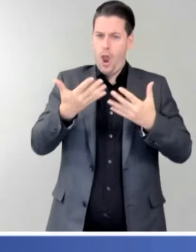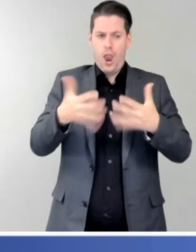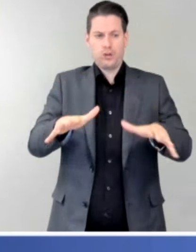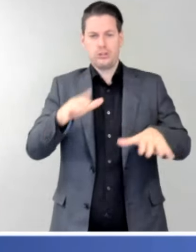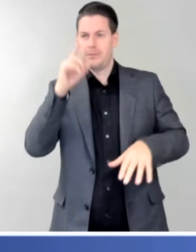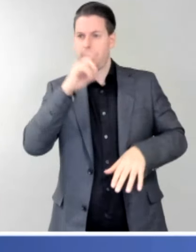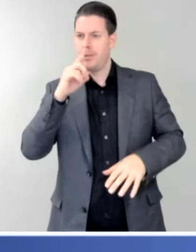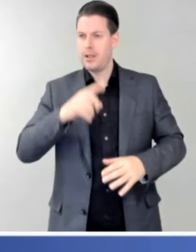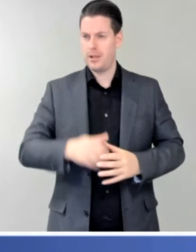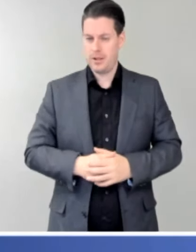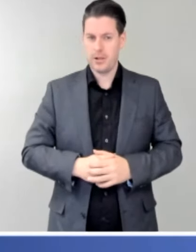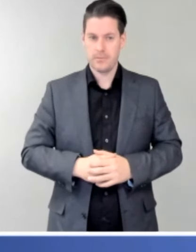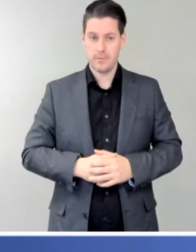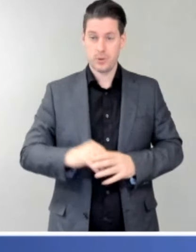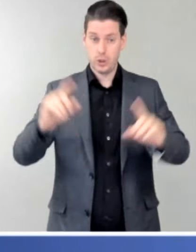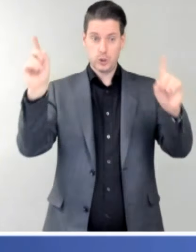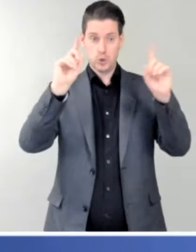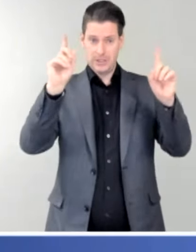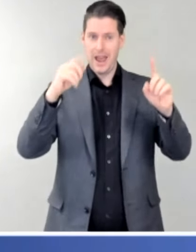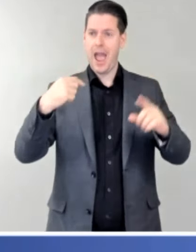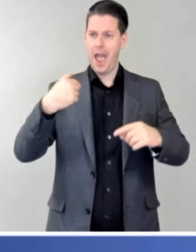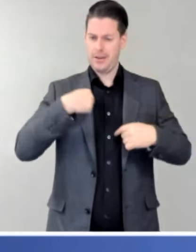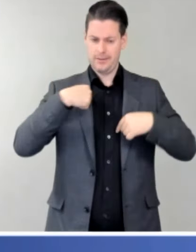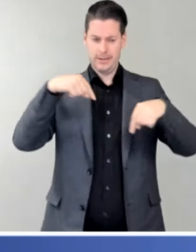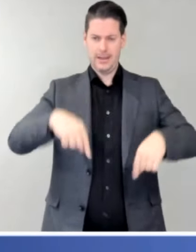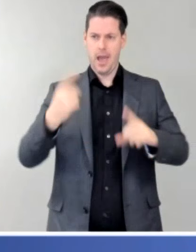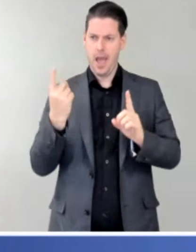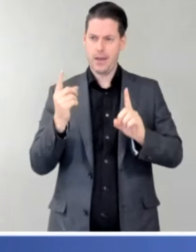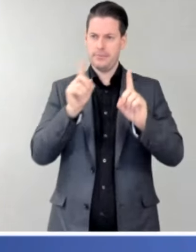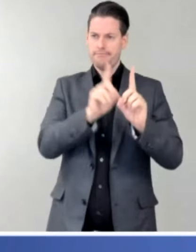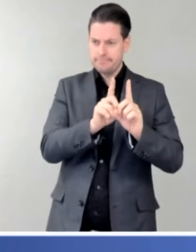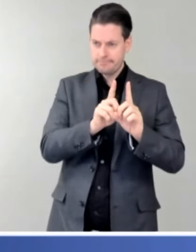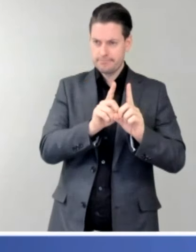we stand with you in your grief.